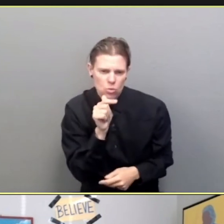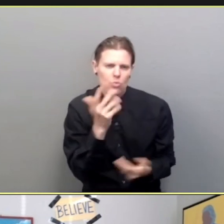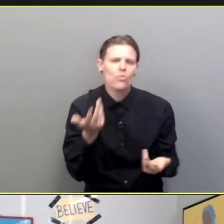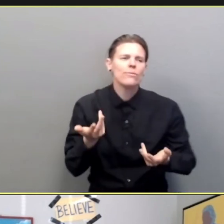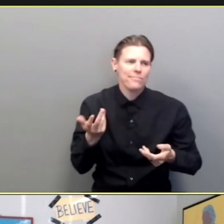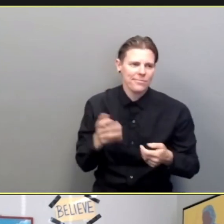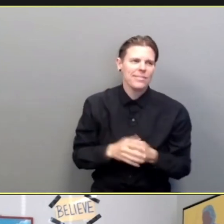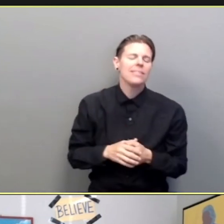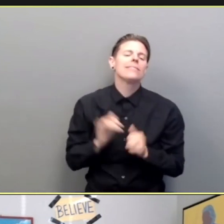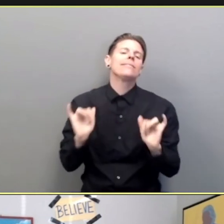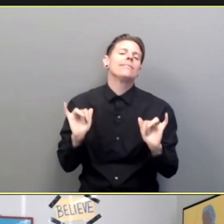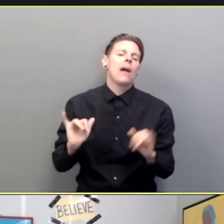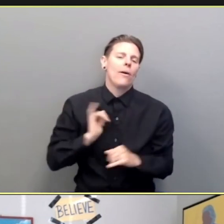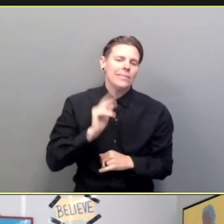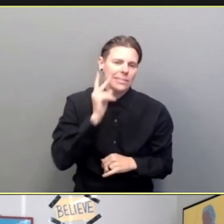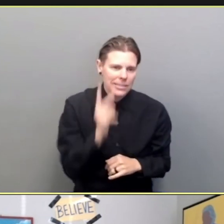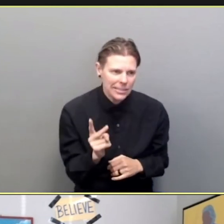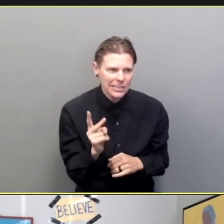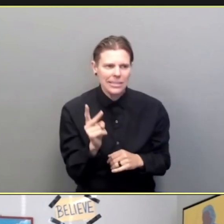possible